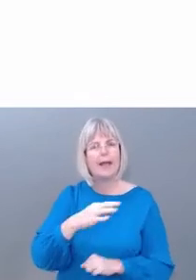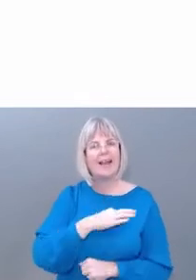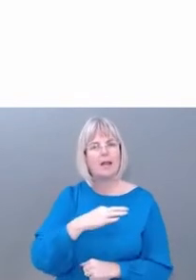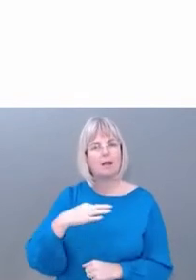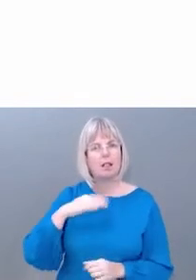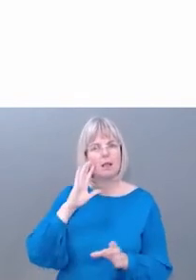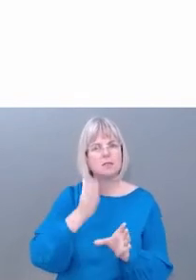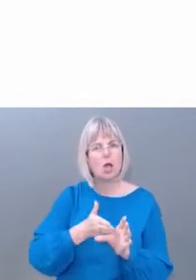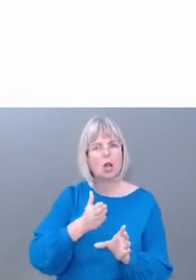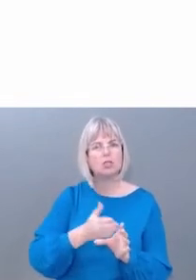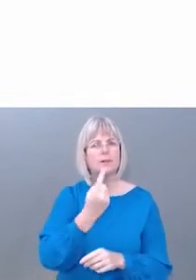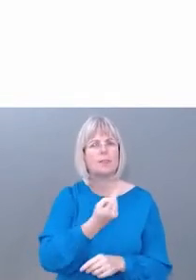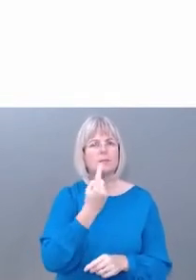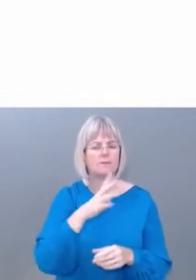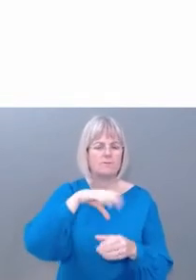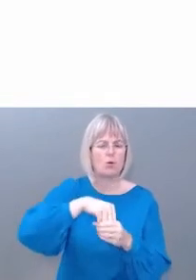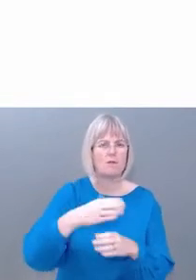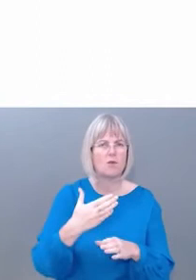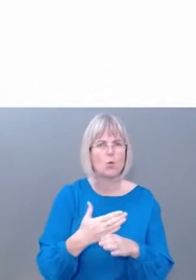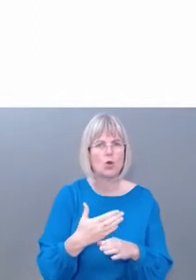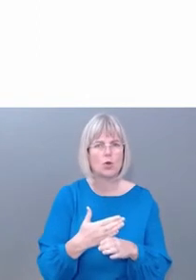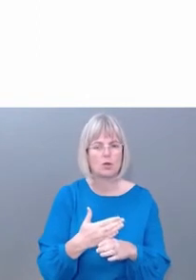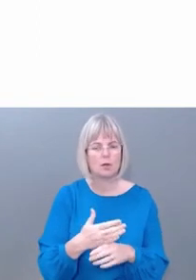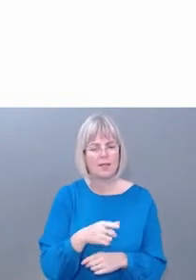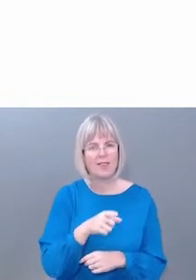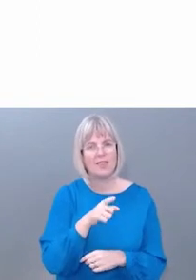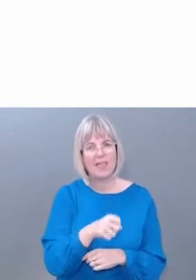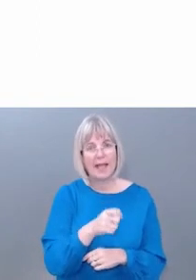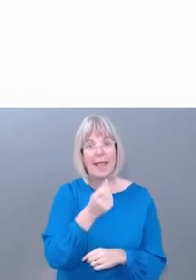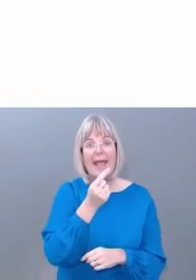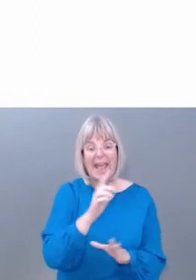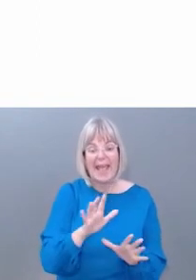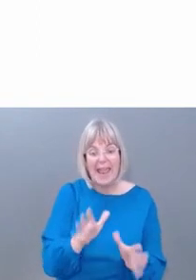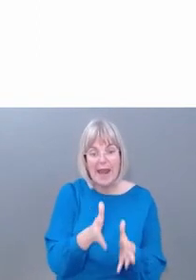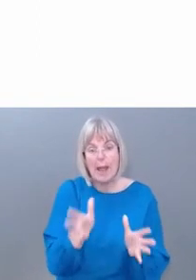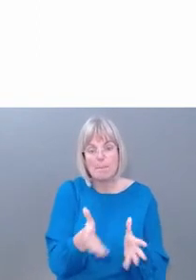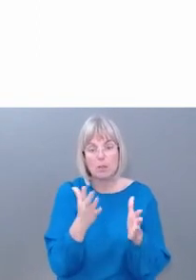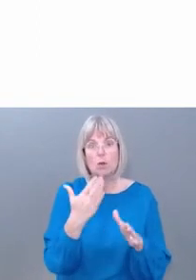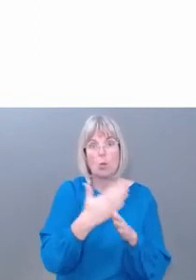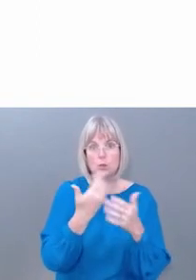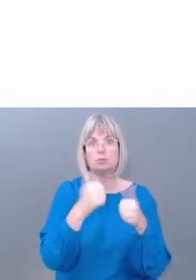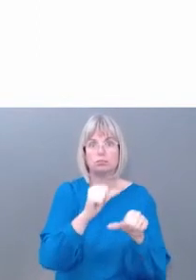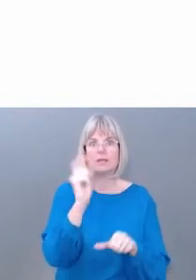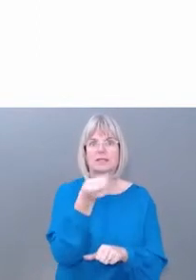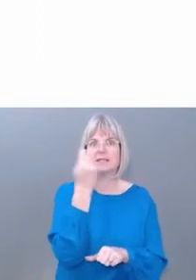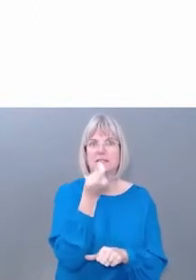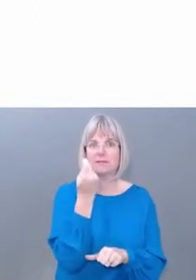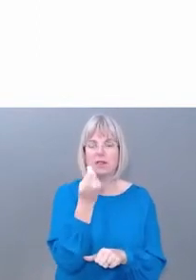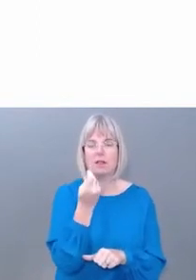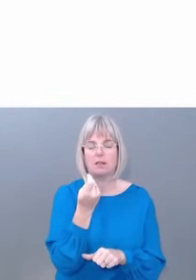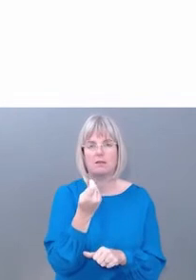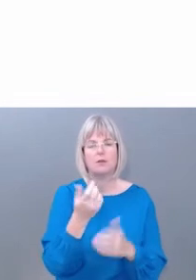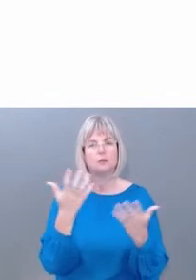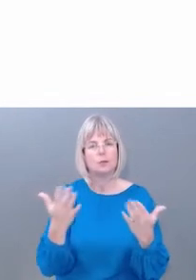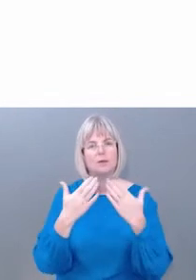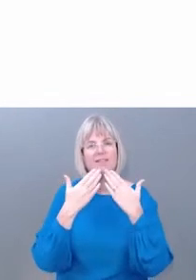has enabled the work to be successful and has enabled the partnership working to be successful. So thank you for listening.